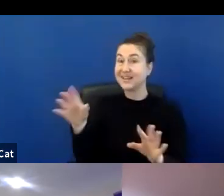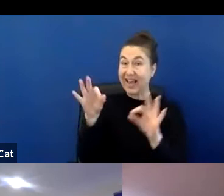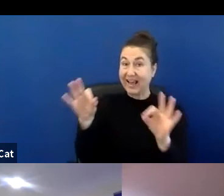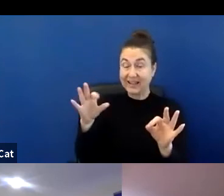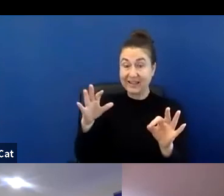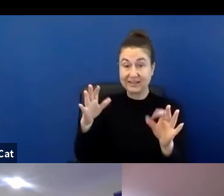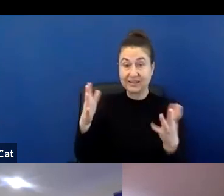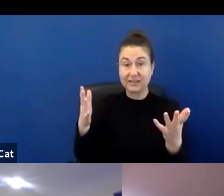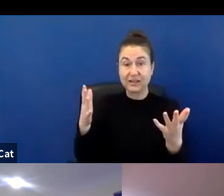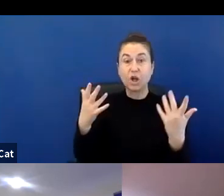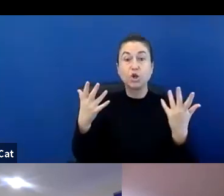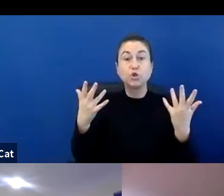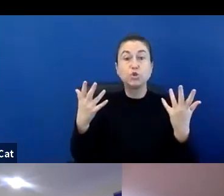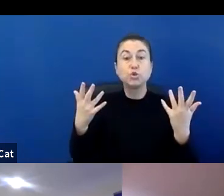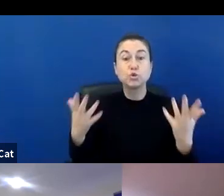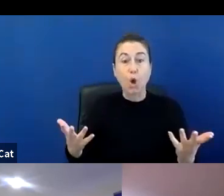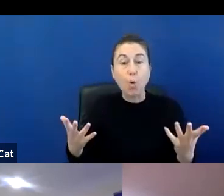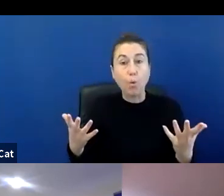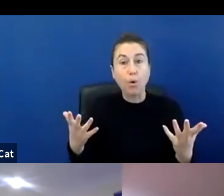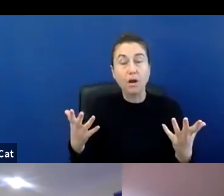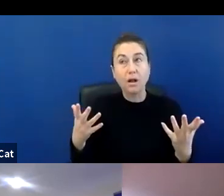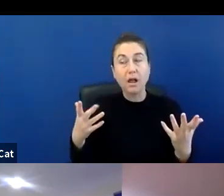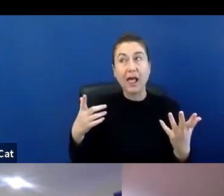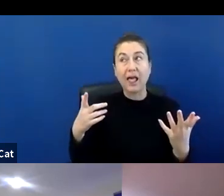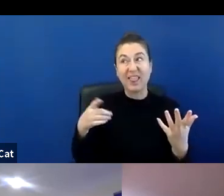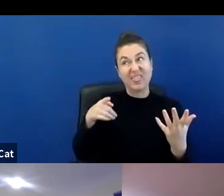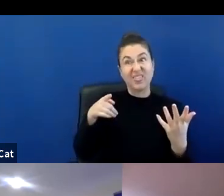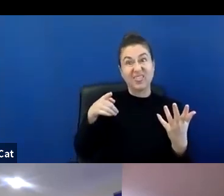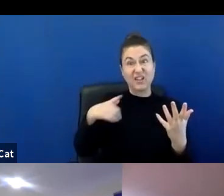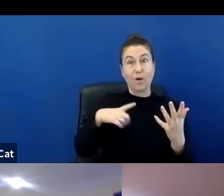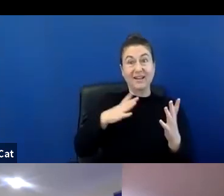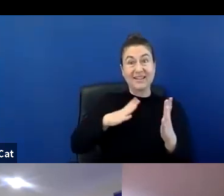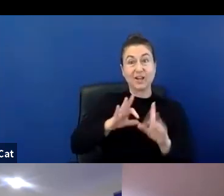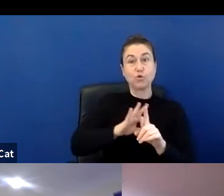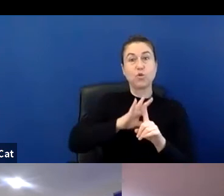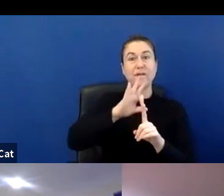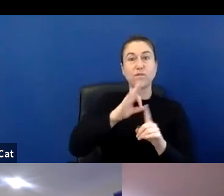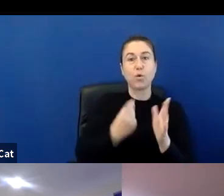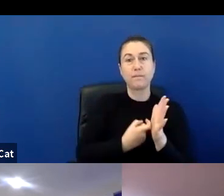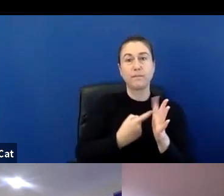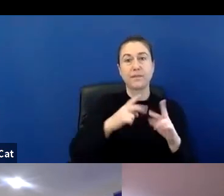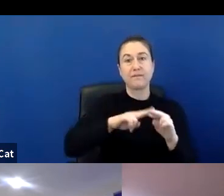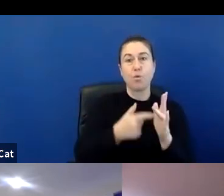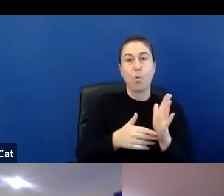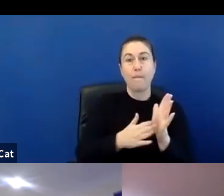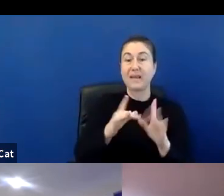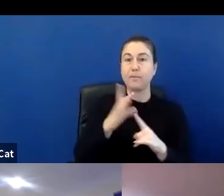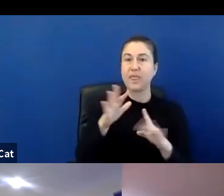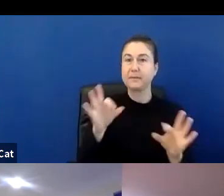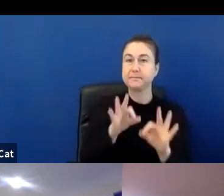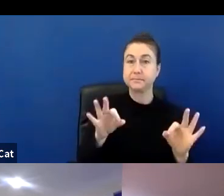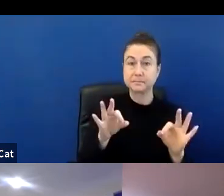So that's why this sort of reform needs to be needs to be really good. But